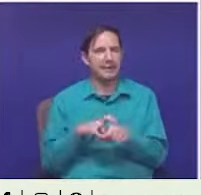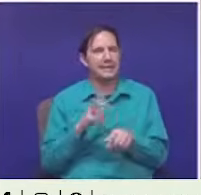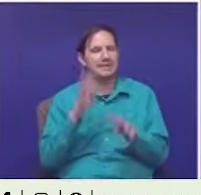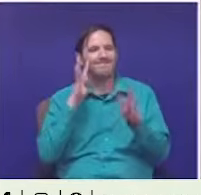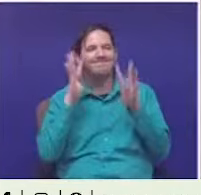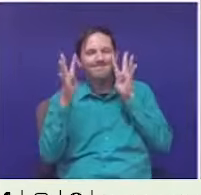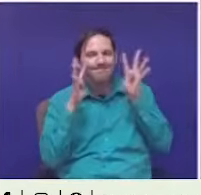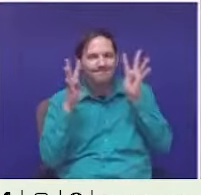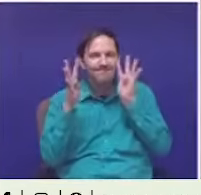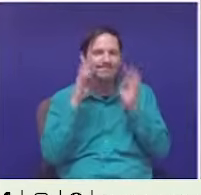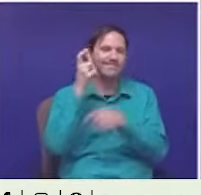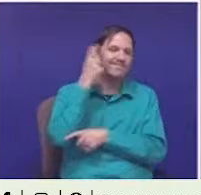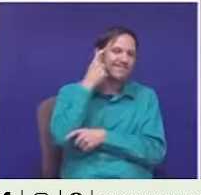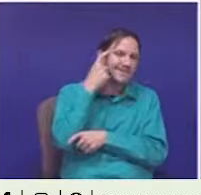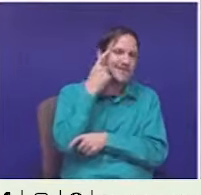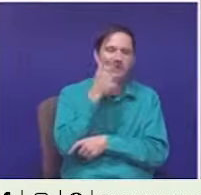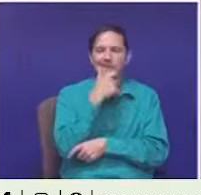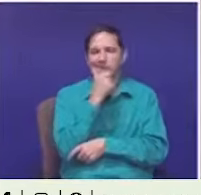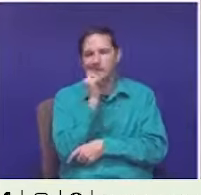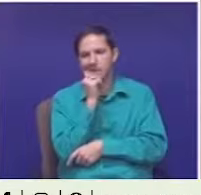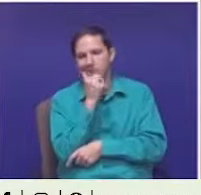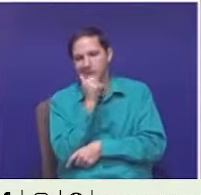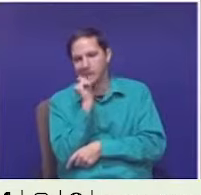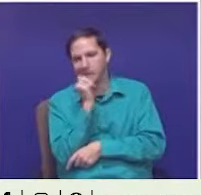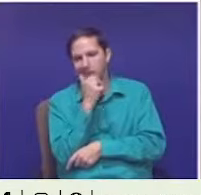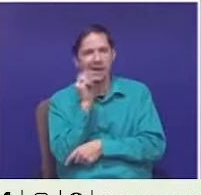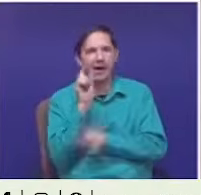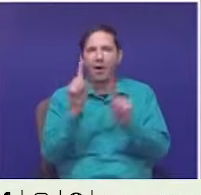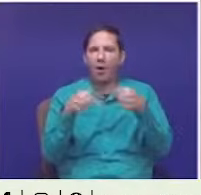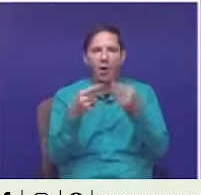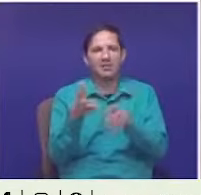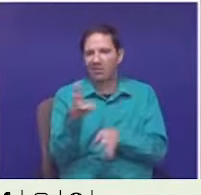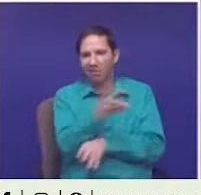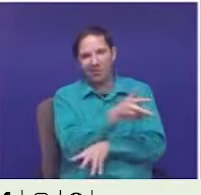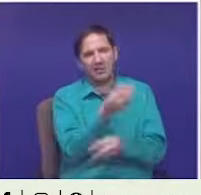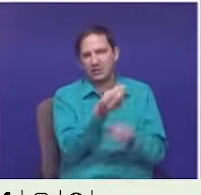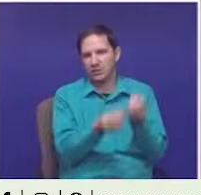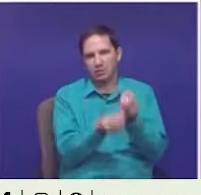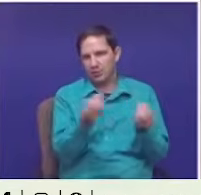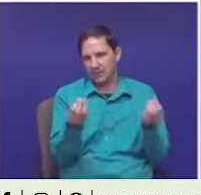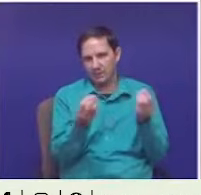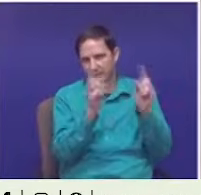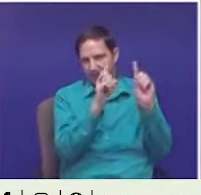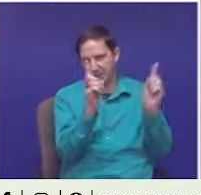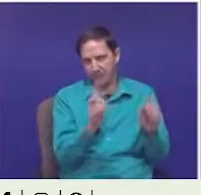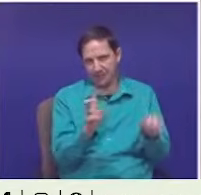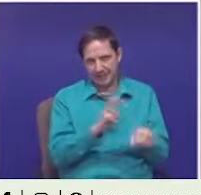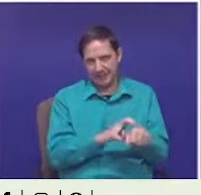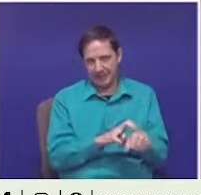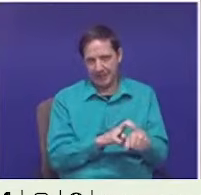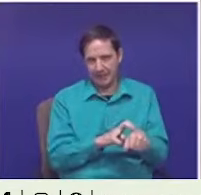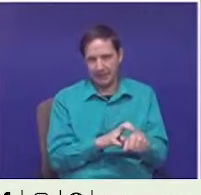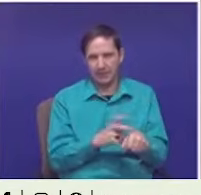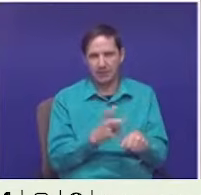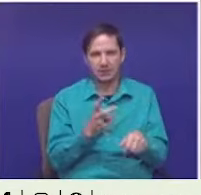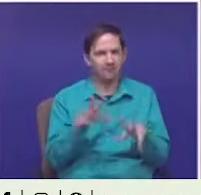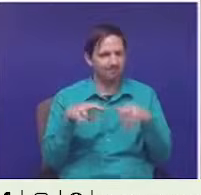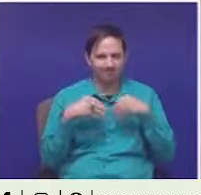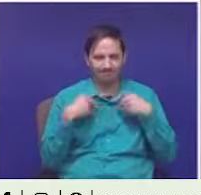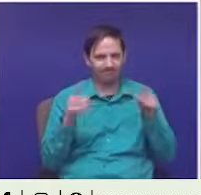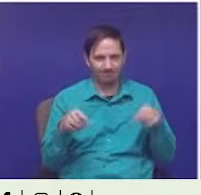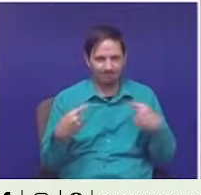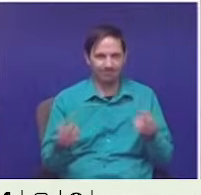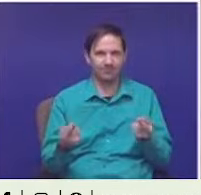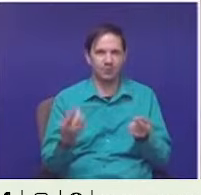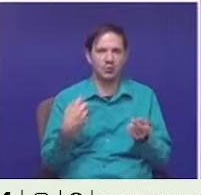creative ways to say that, well, the exclusion of children with special education needs can't be tolerated. And we have to find a way, whether